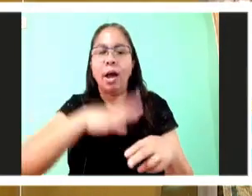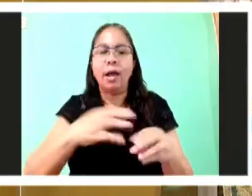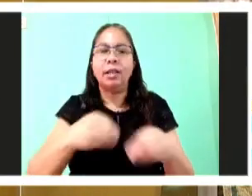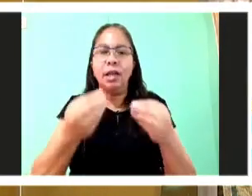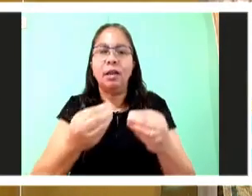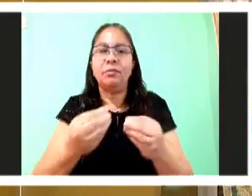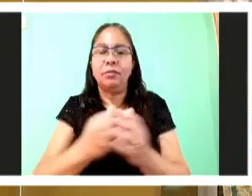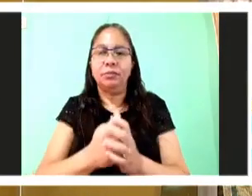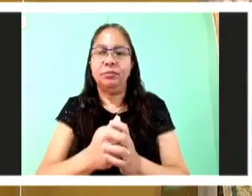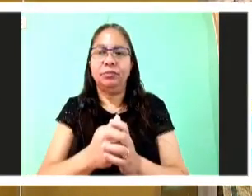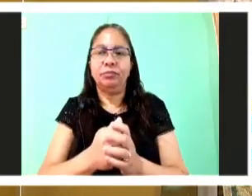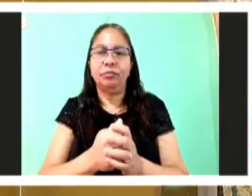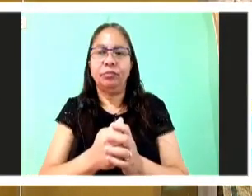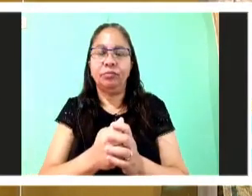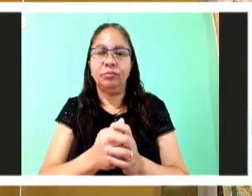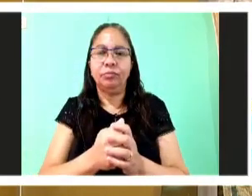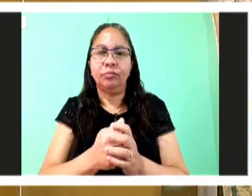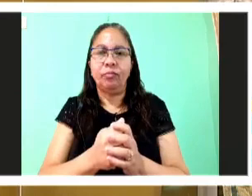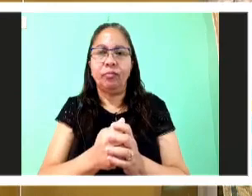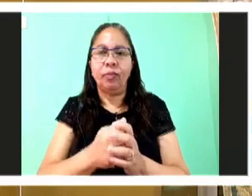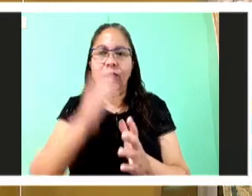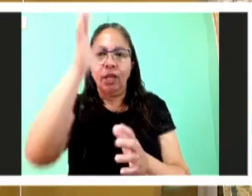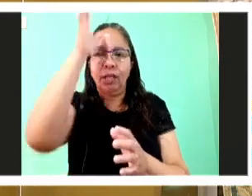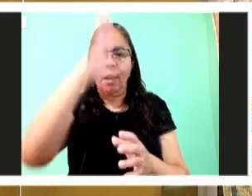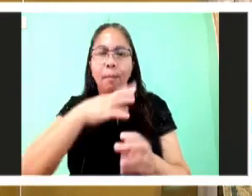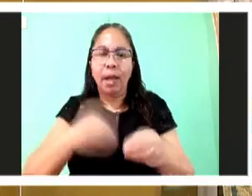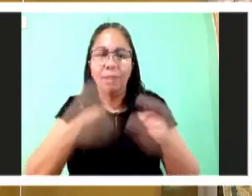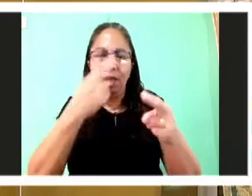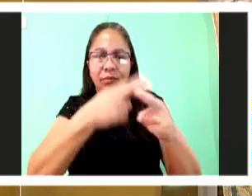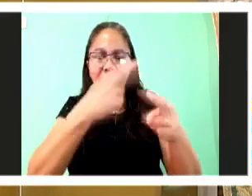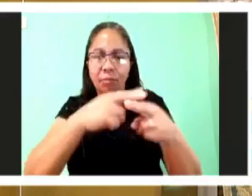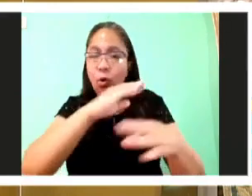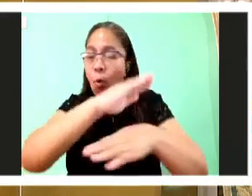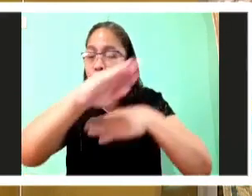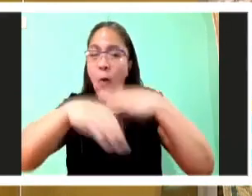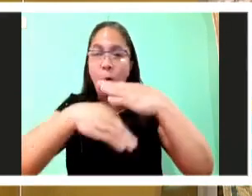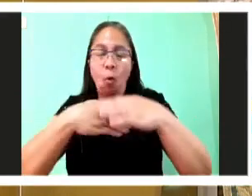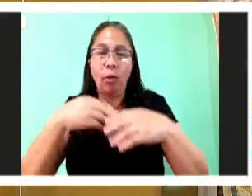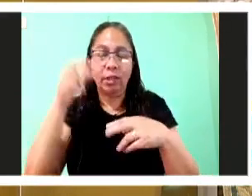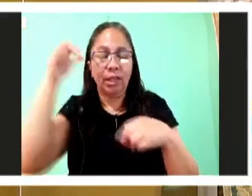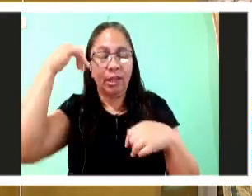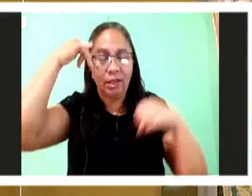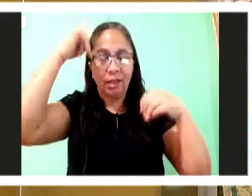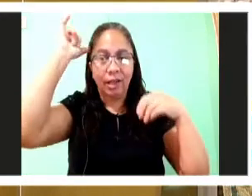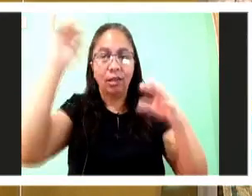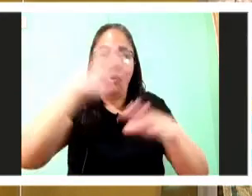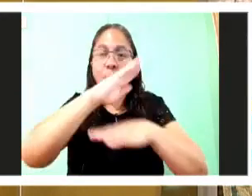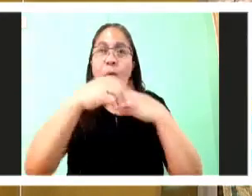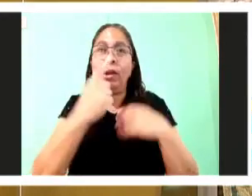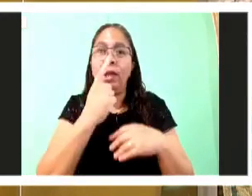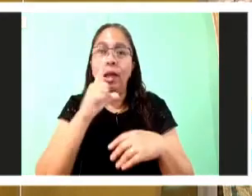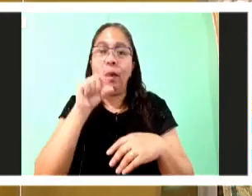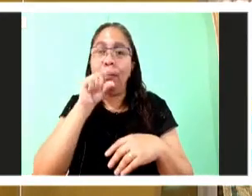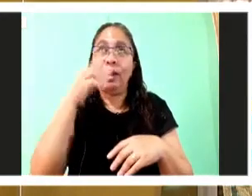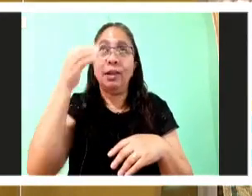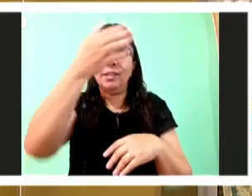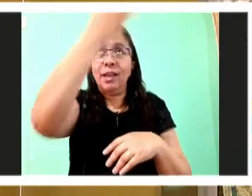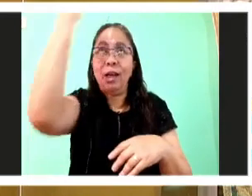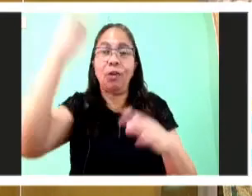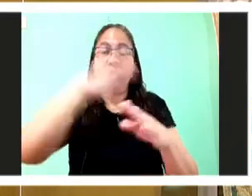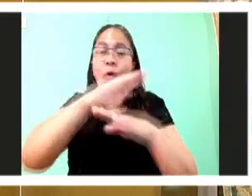it. The man gave names to all the cattle, all the birds of heaven, and all the wild